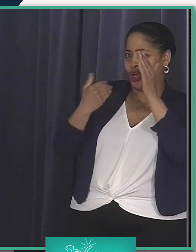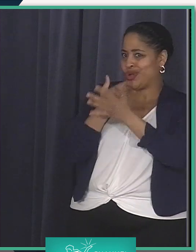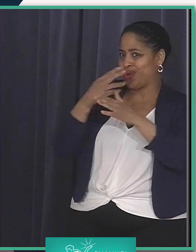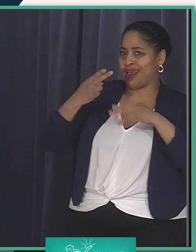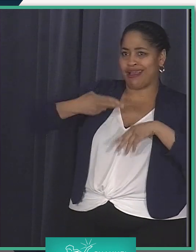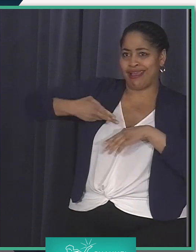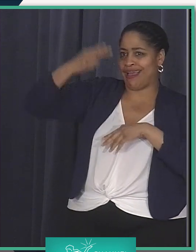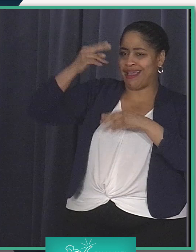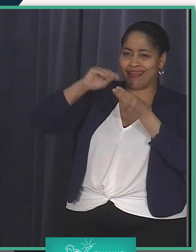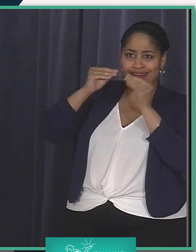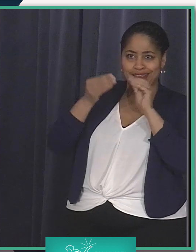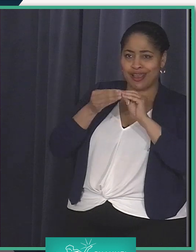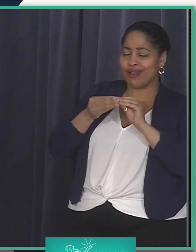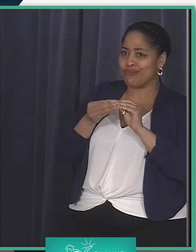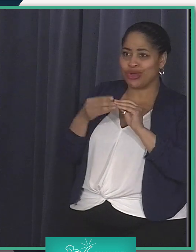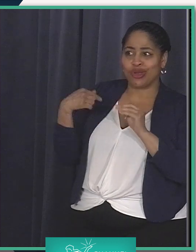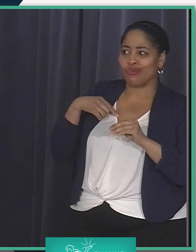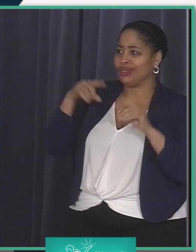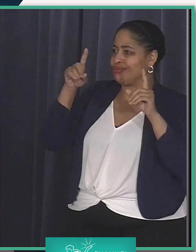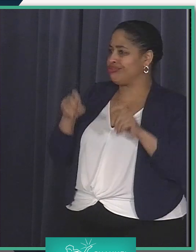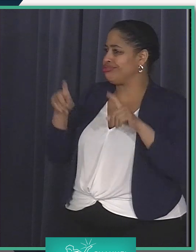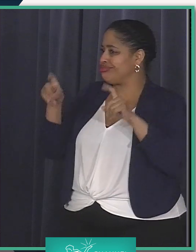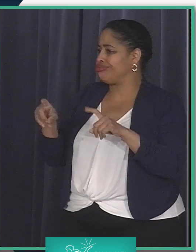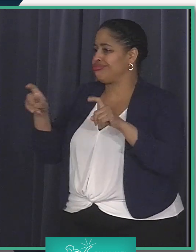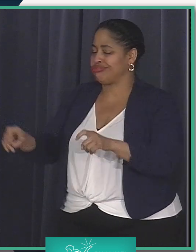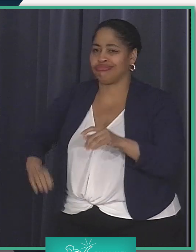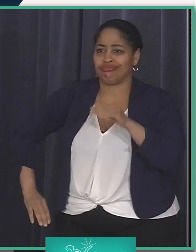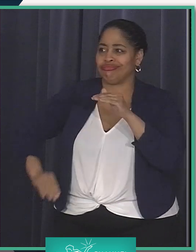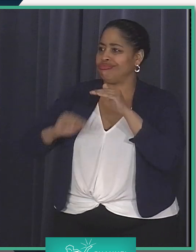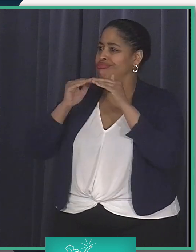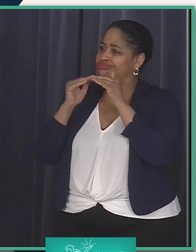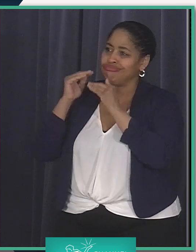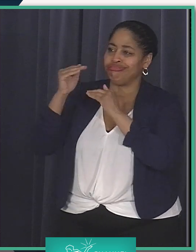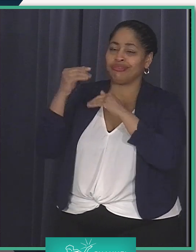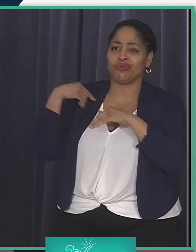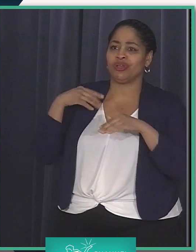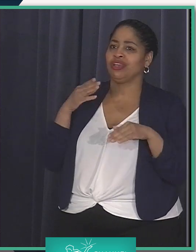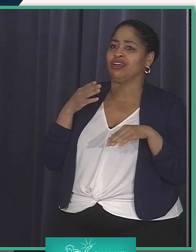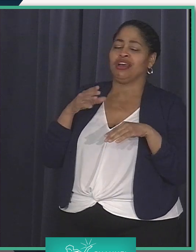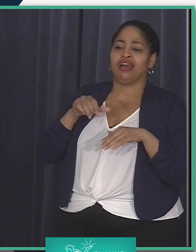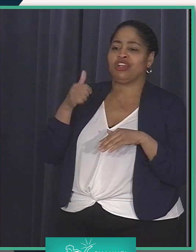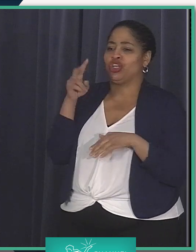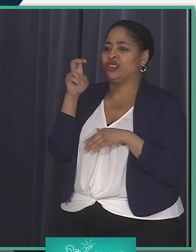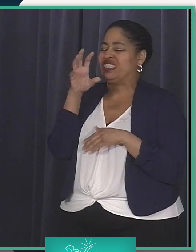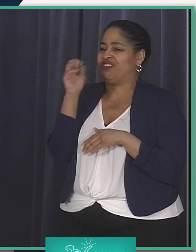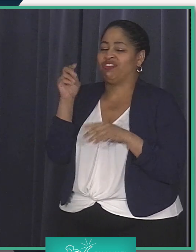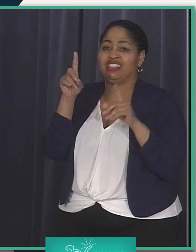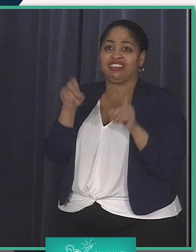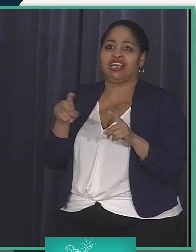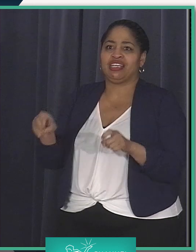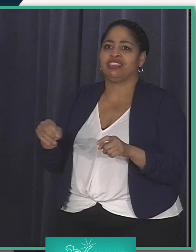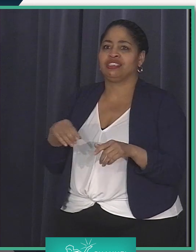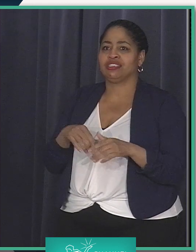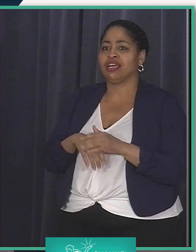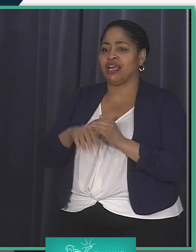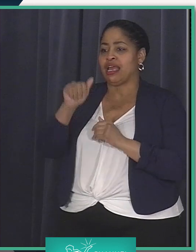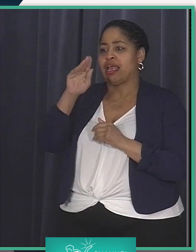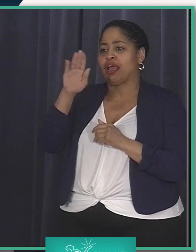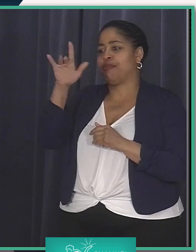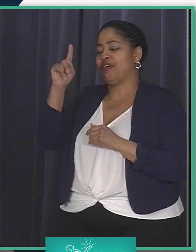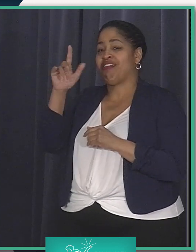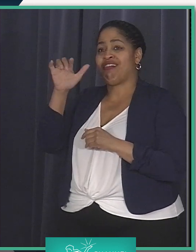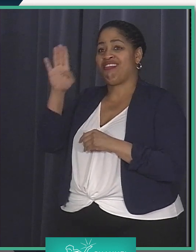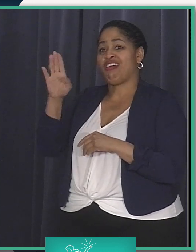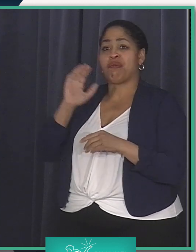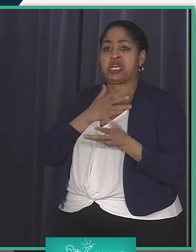itself for the first time ever. In addition to that, we did another 250 tests in the Abbott labs, so our